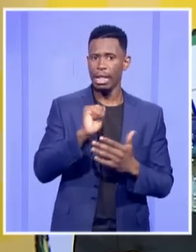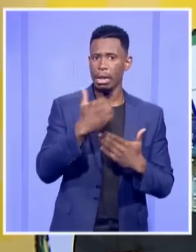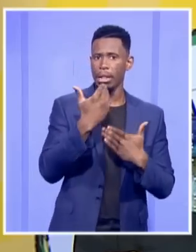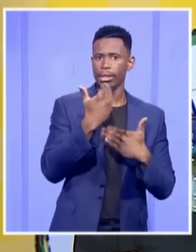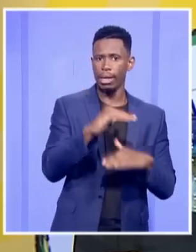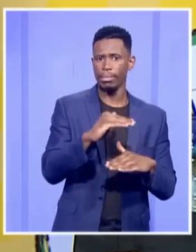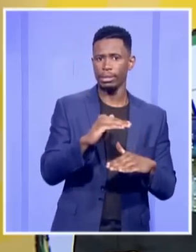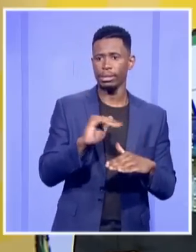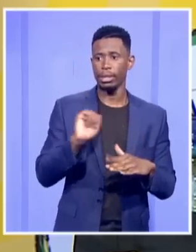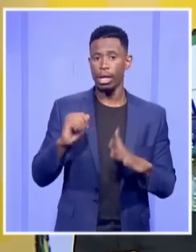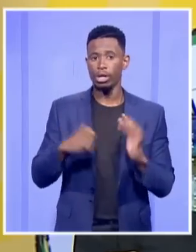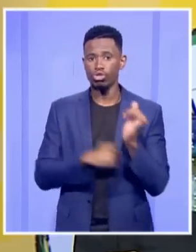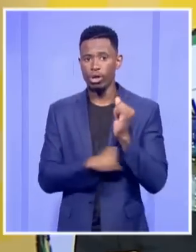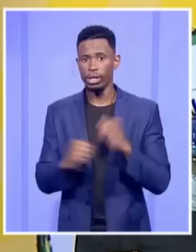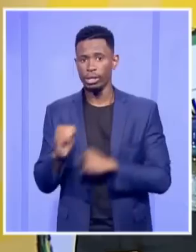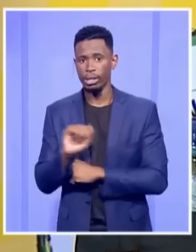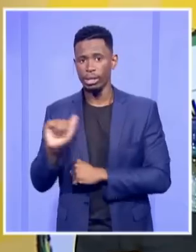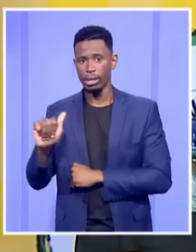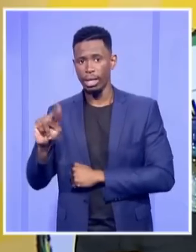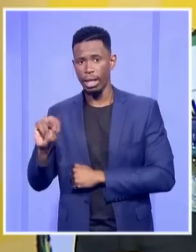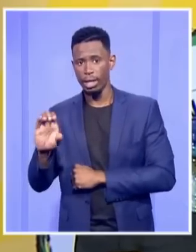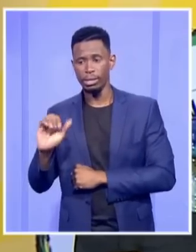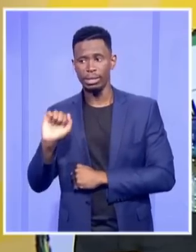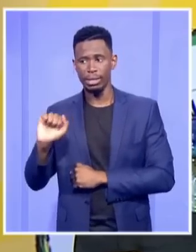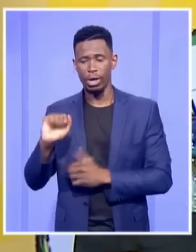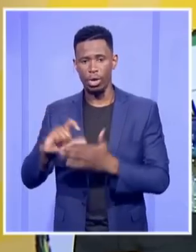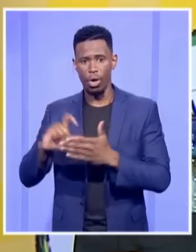and delegates in conference.